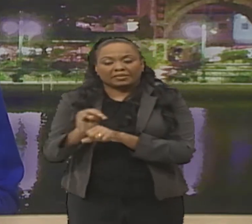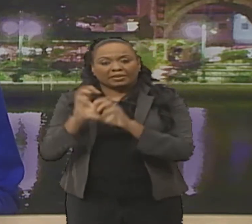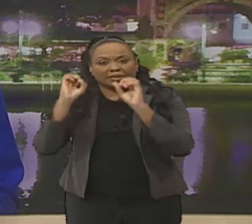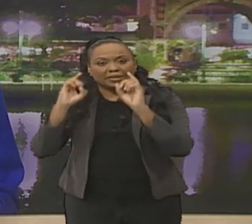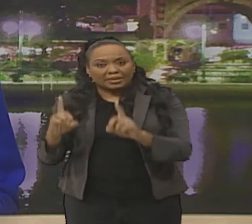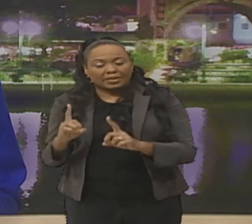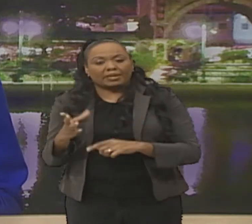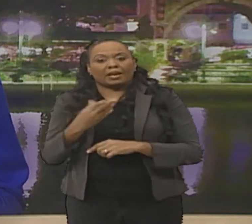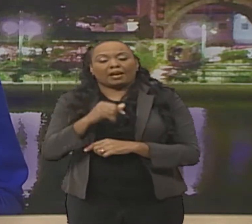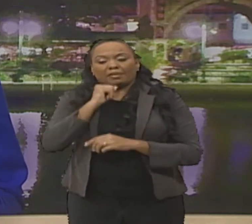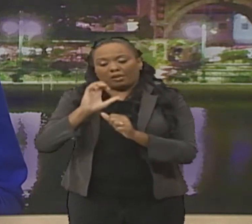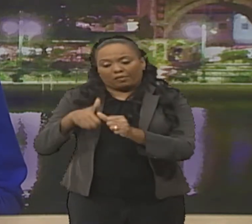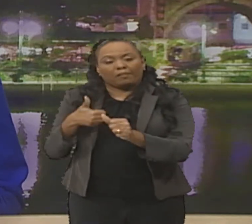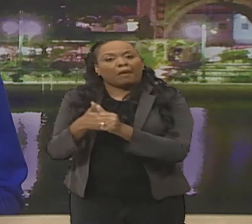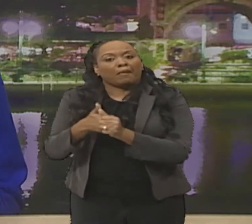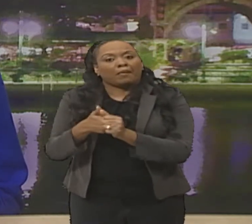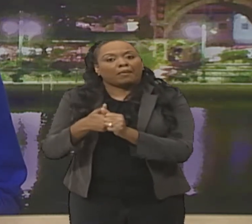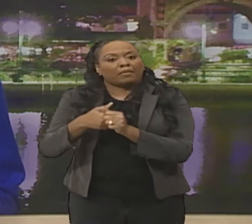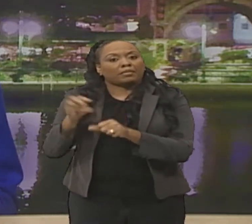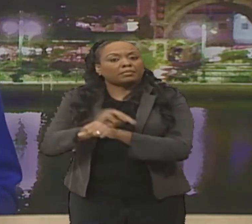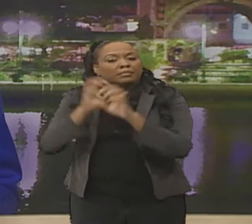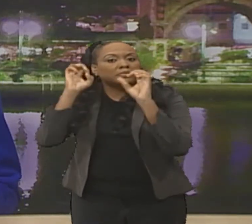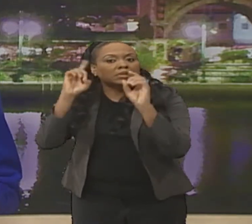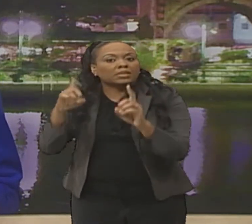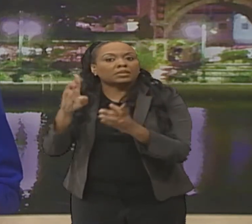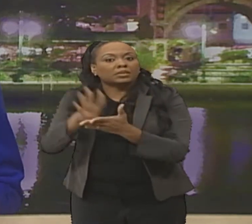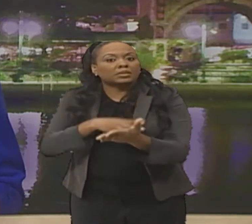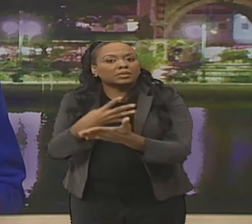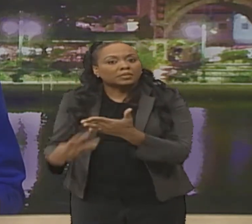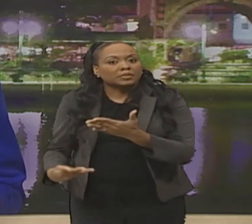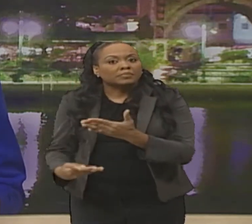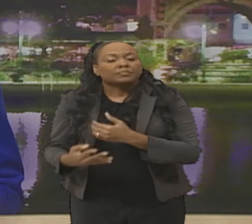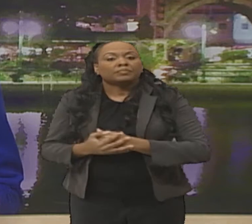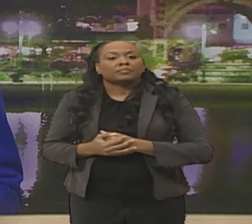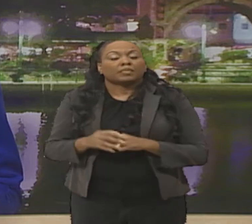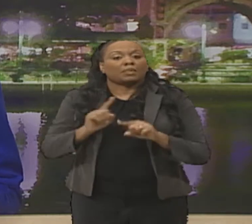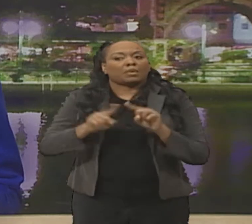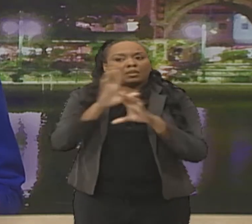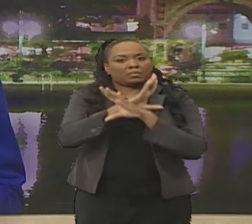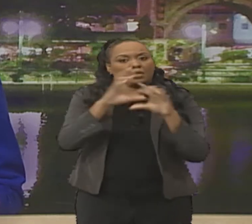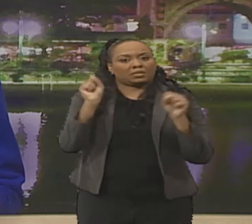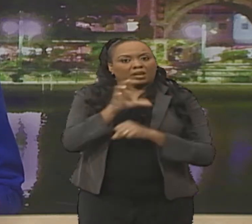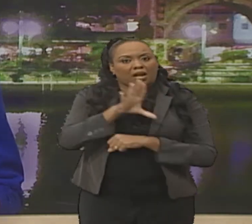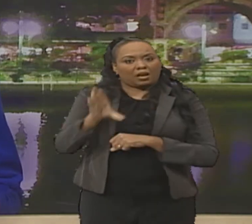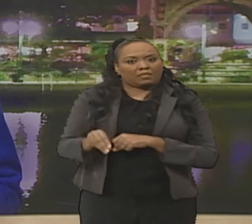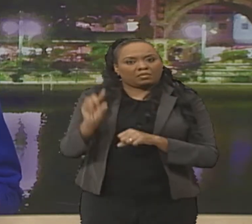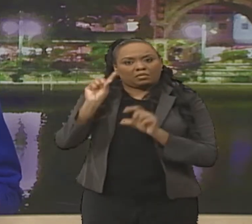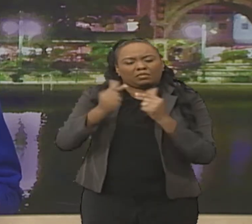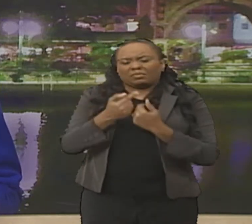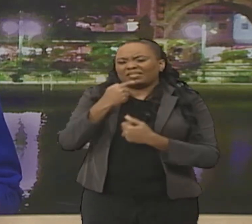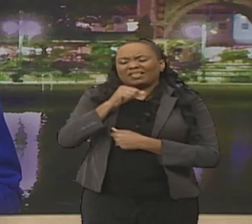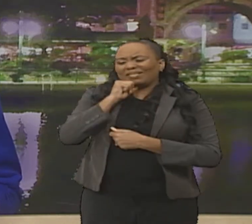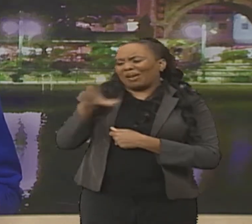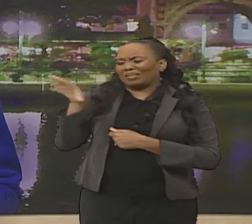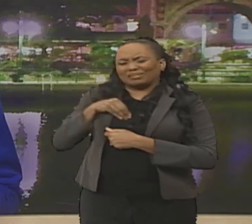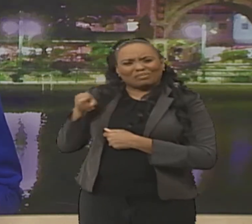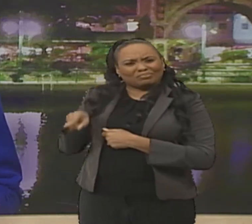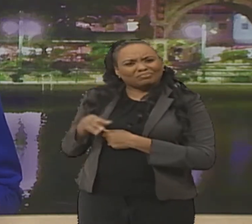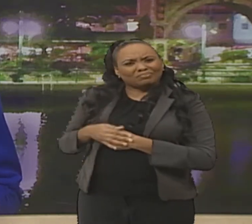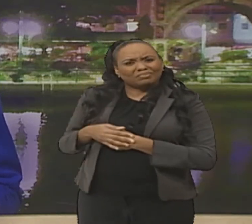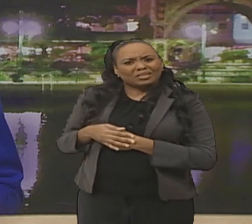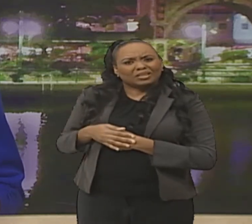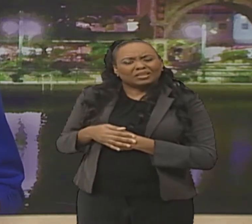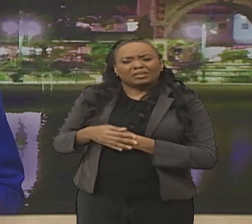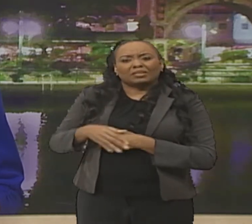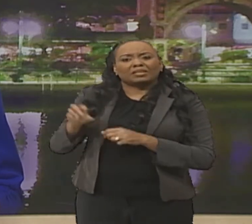ministry's curriculum. President of the foundation, Paul Simba-Rock, says they will not accept the ministry's recommendation to enroll the